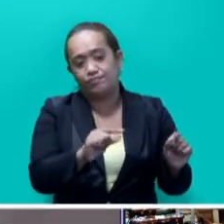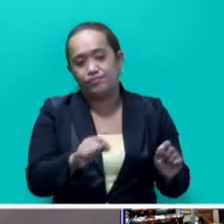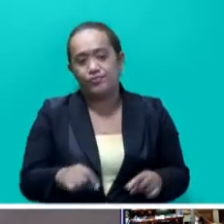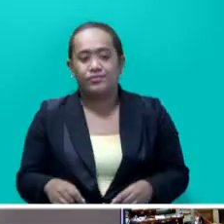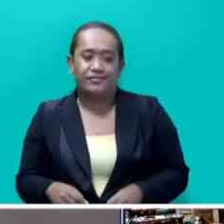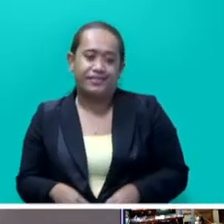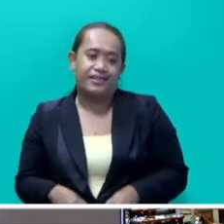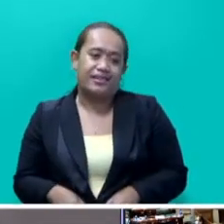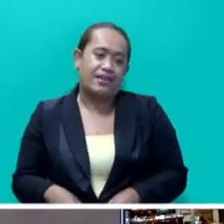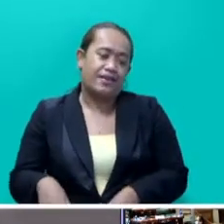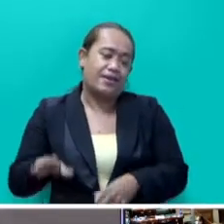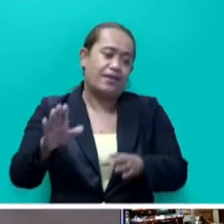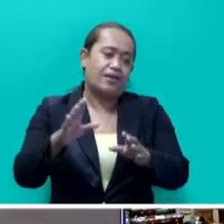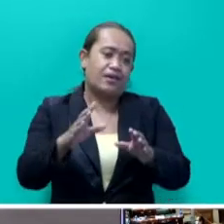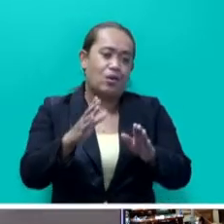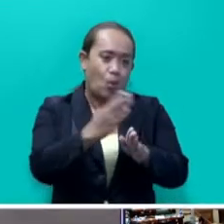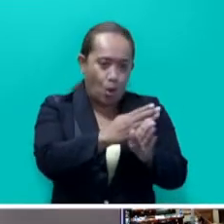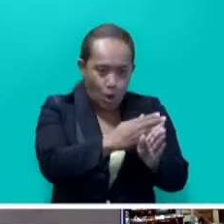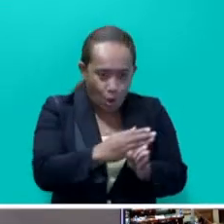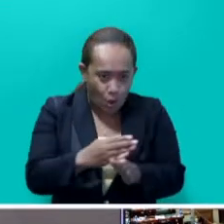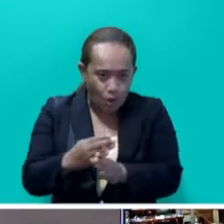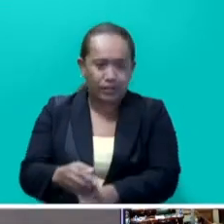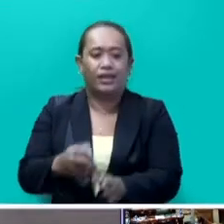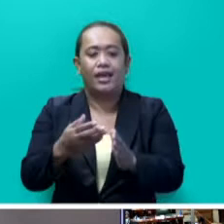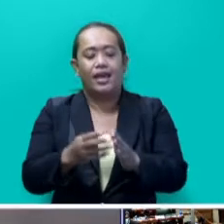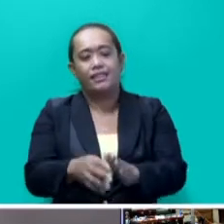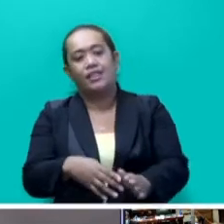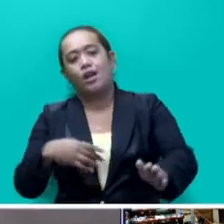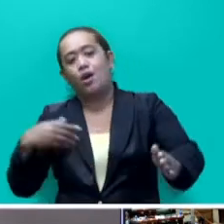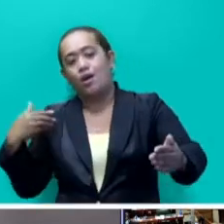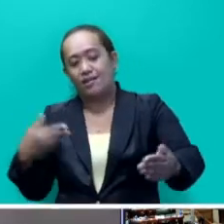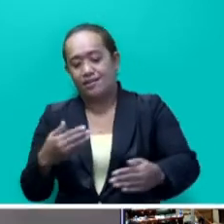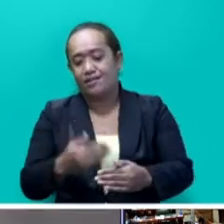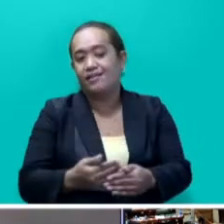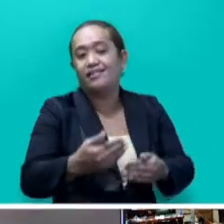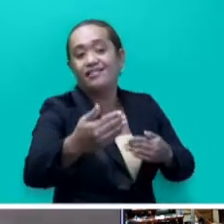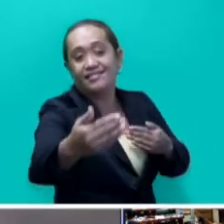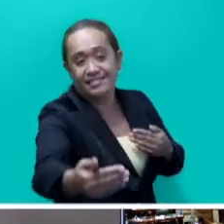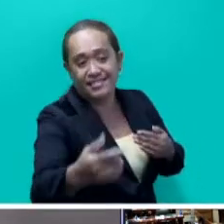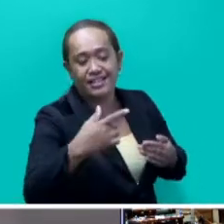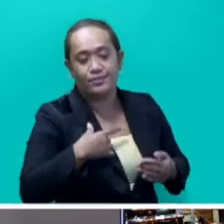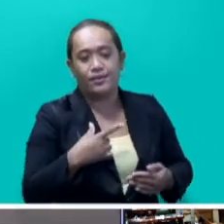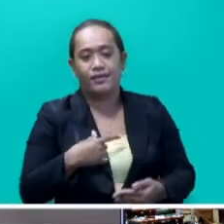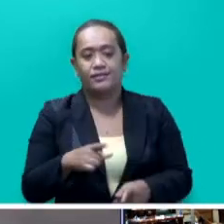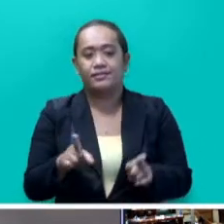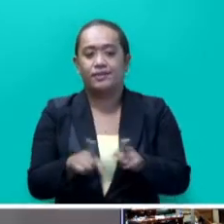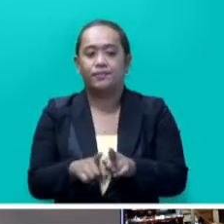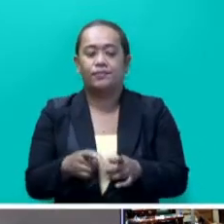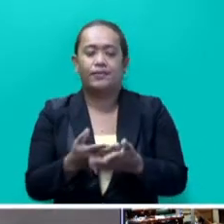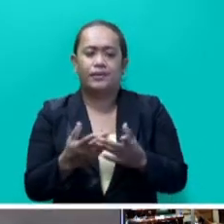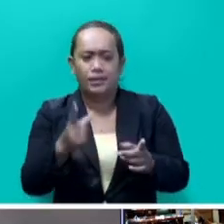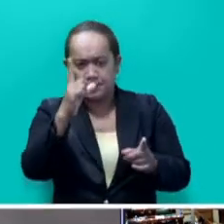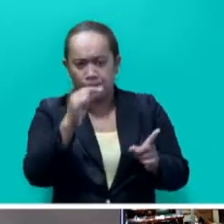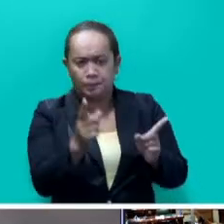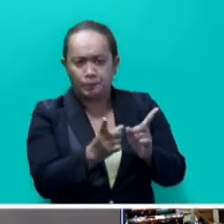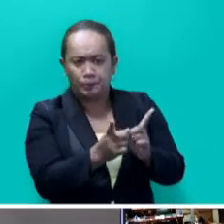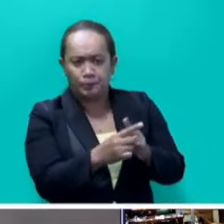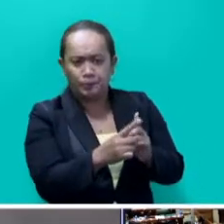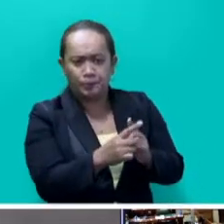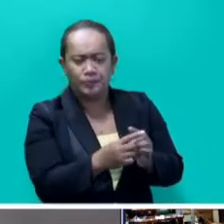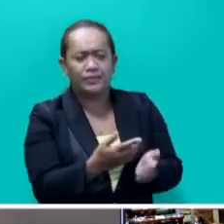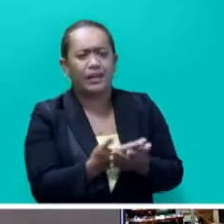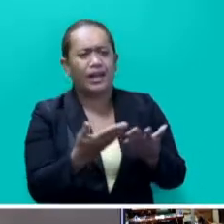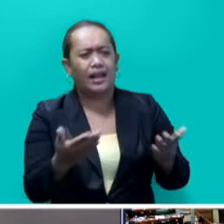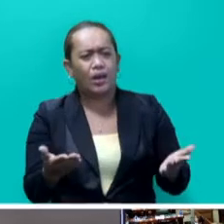of business in the long run. It's been a long time coming, sir, but it needs to be done. It will also amend the extent and extend